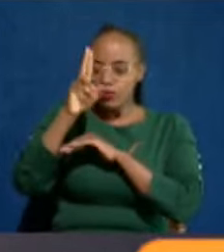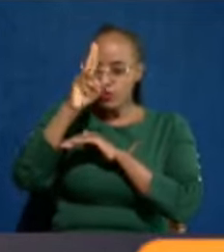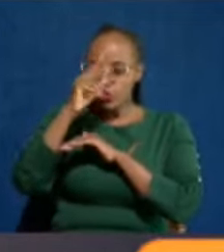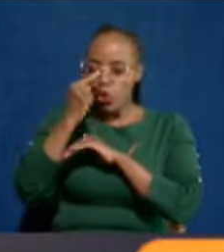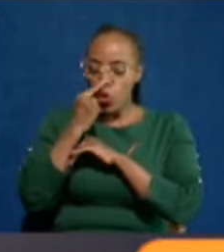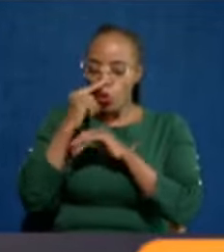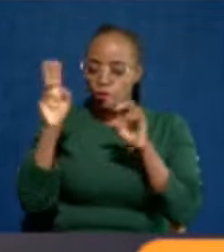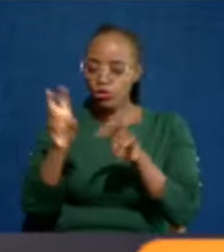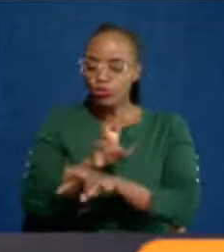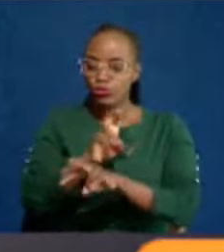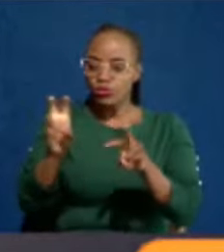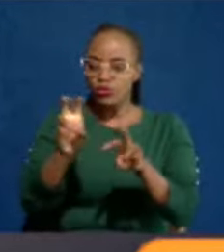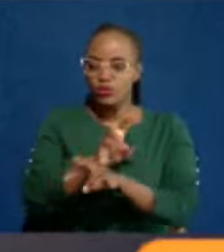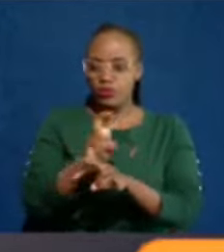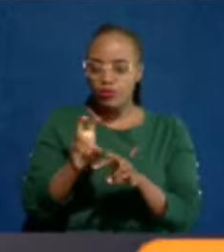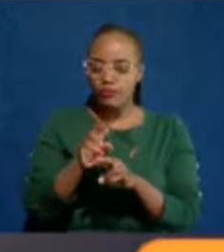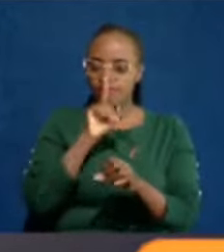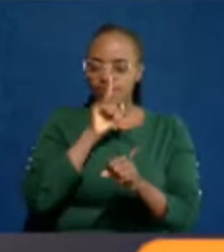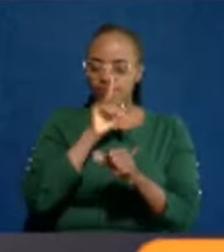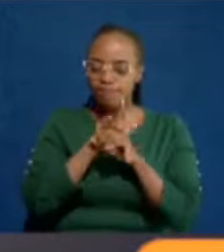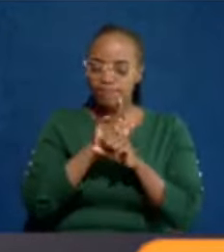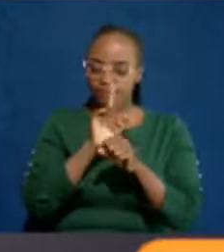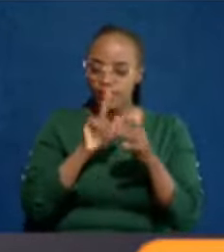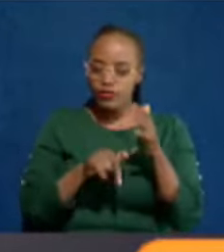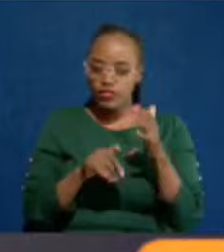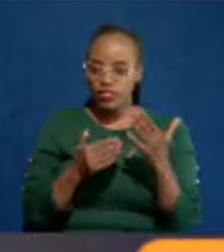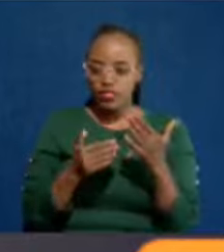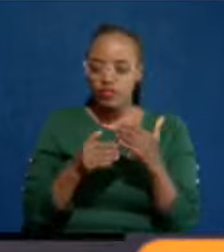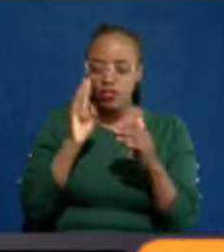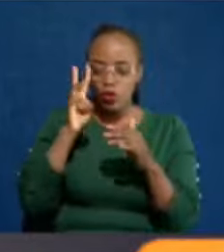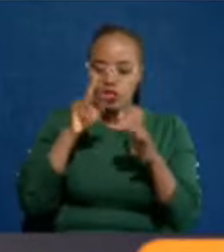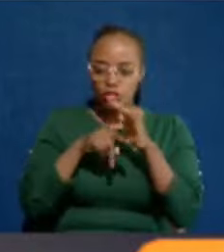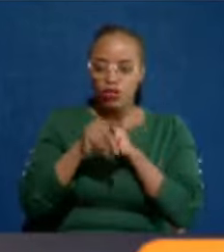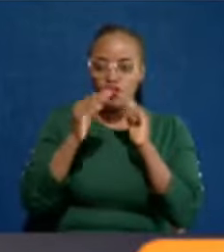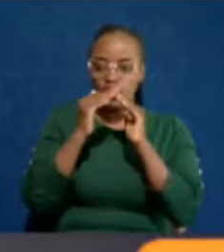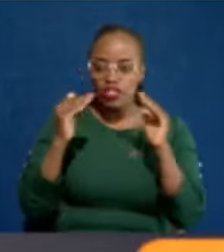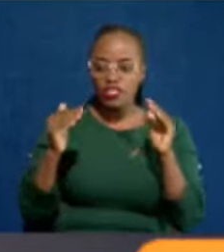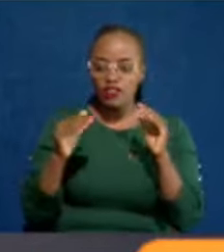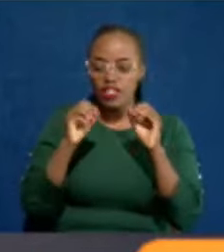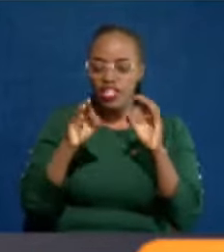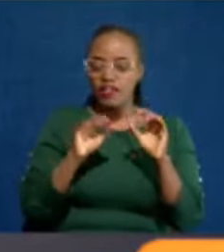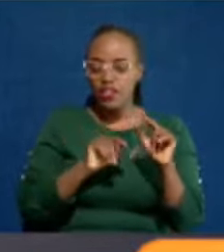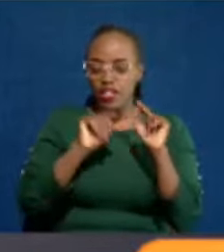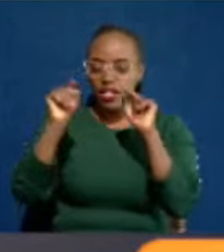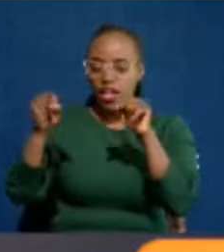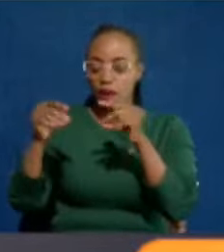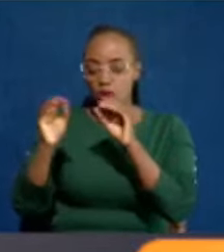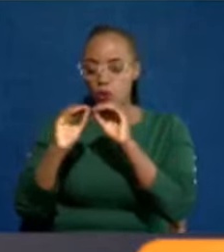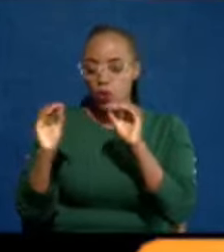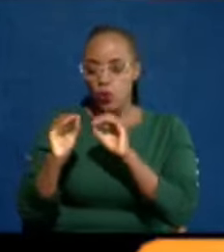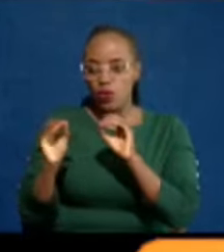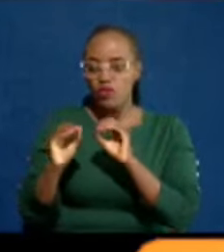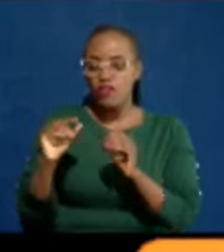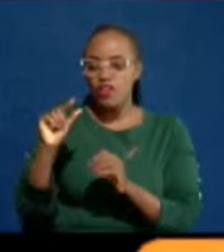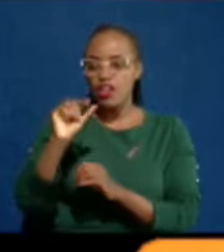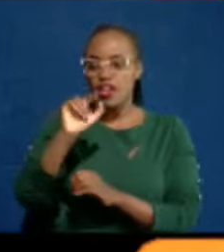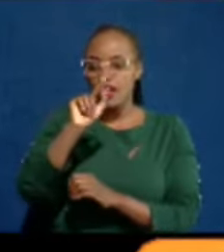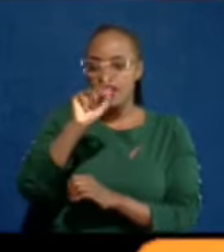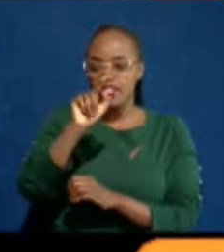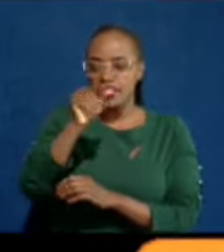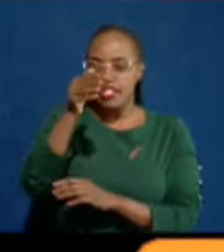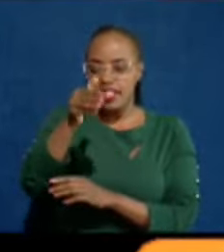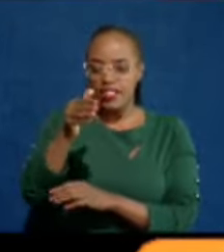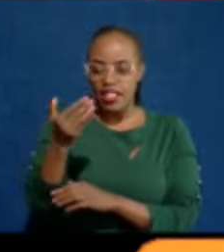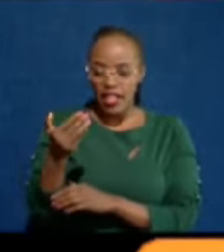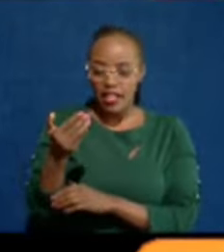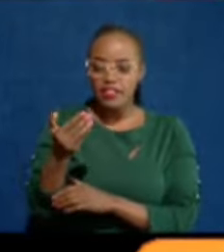for him, vowing to storm his house if he does not surrender. Our Gatete Njoroge is there.